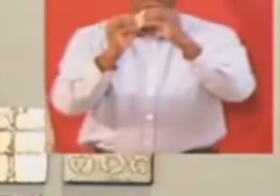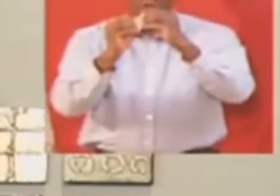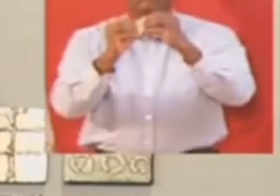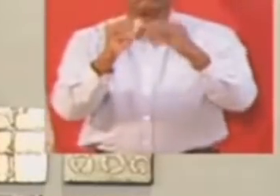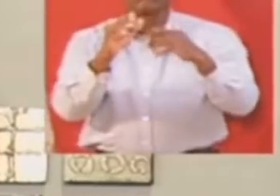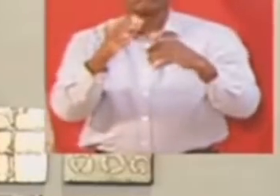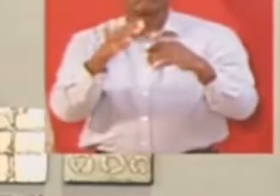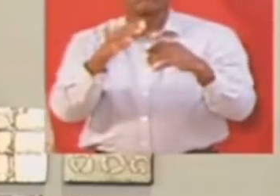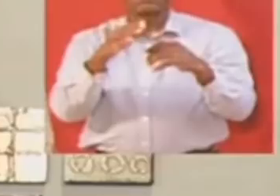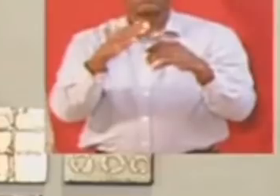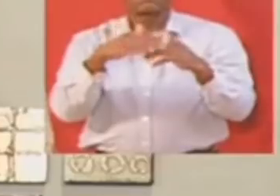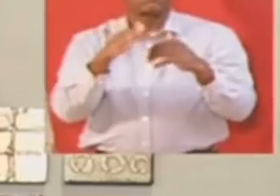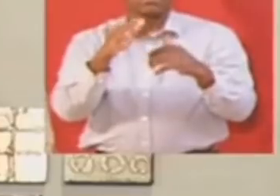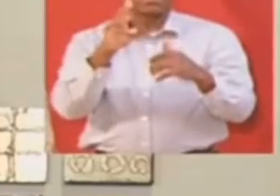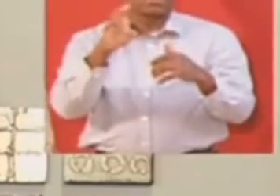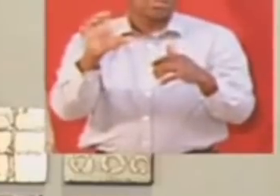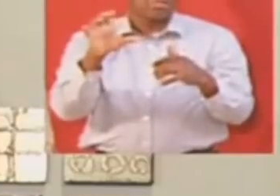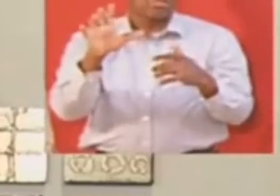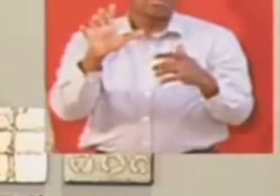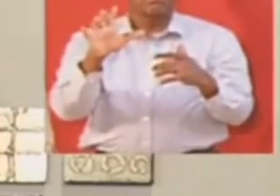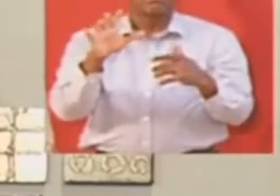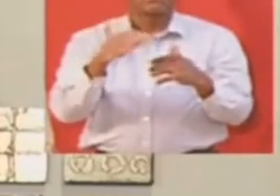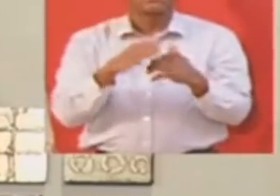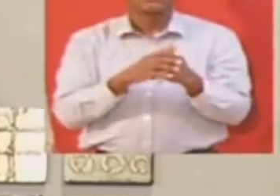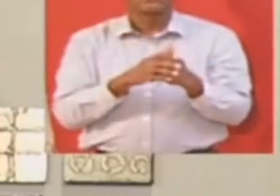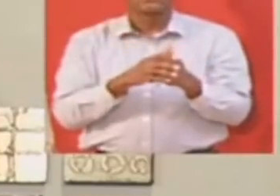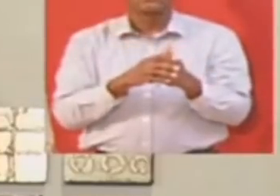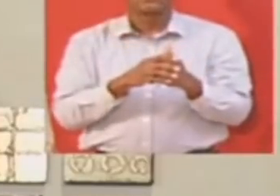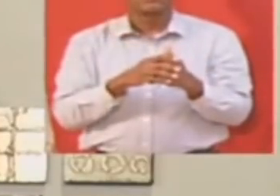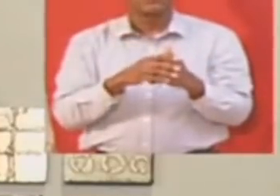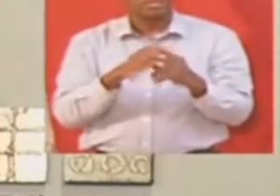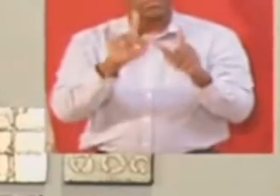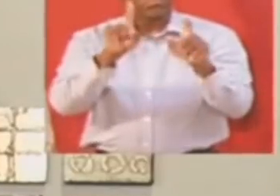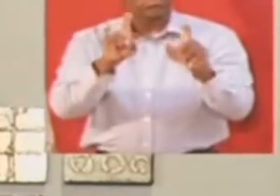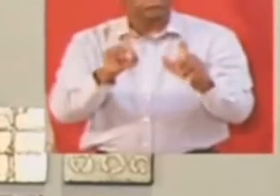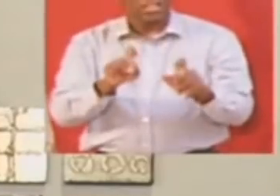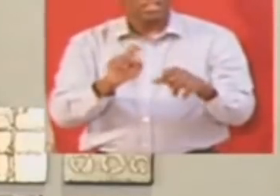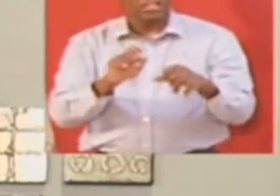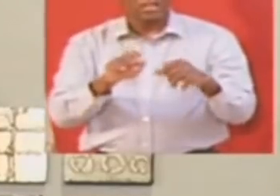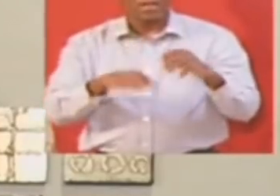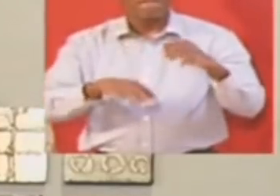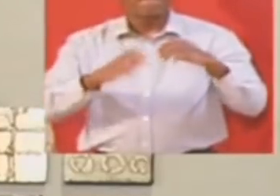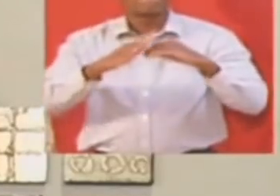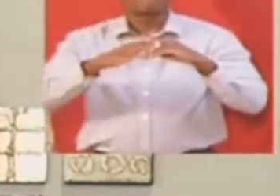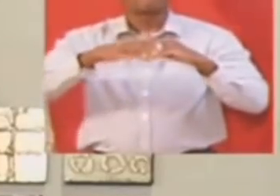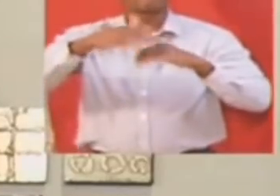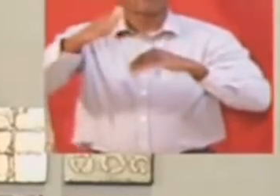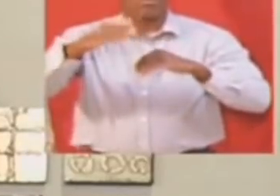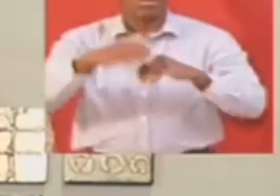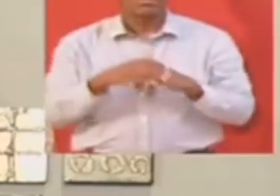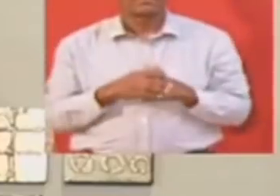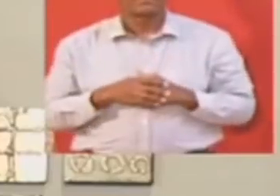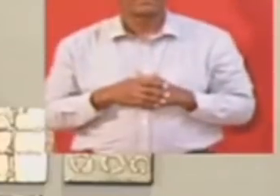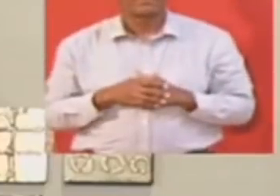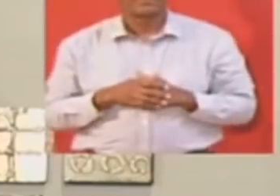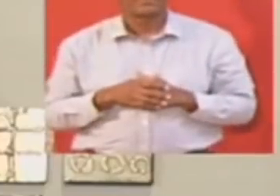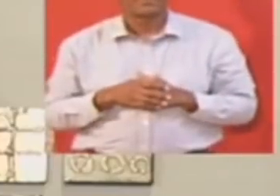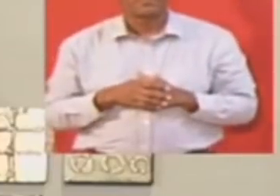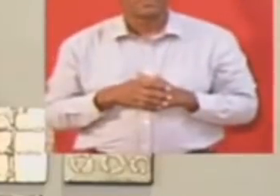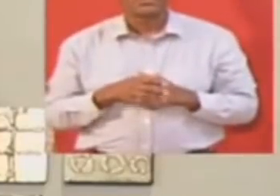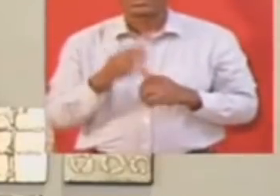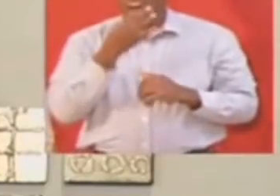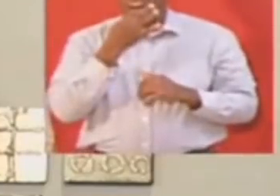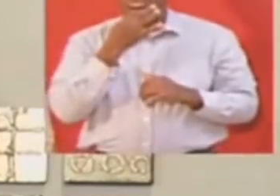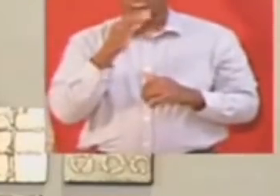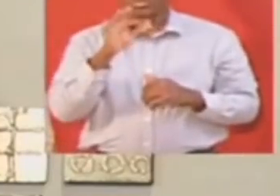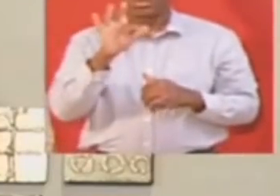COVID-19 testing. The way we test for influenza is through the Caribbean Public Health Agency. So what we will, once the flu season begins, which